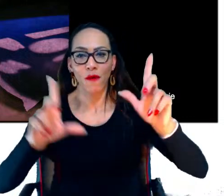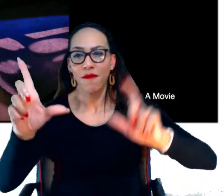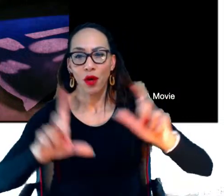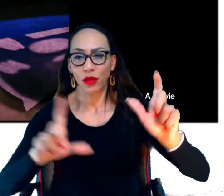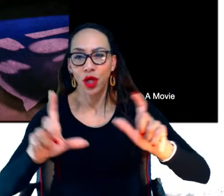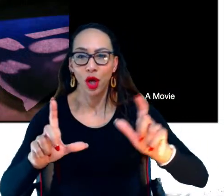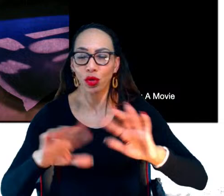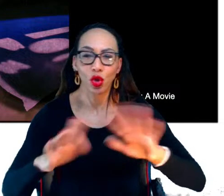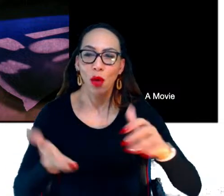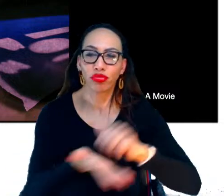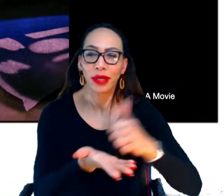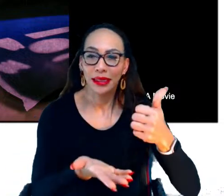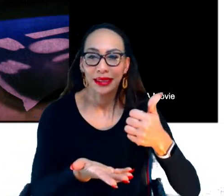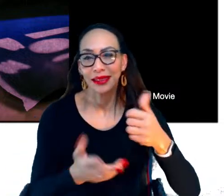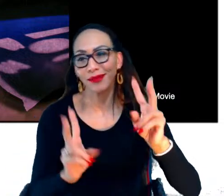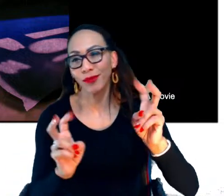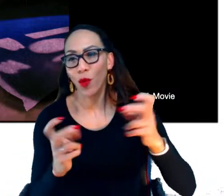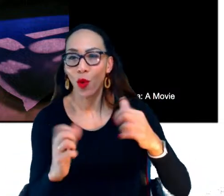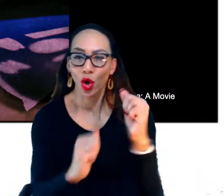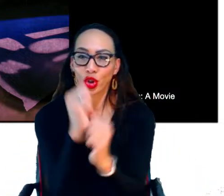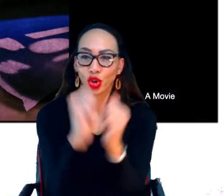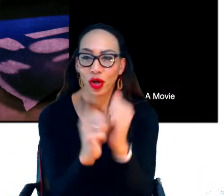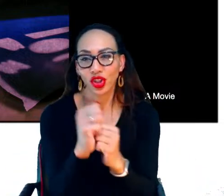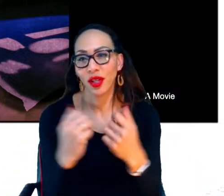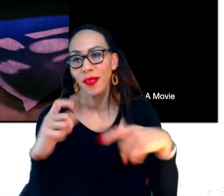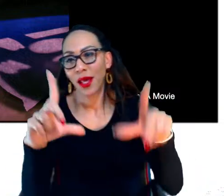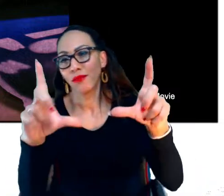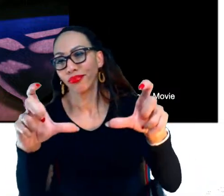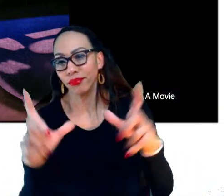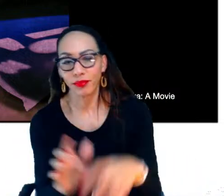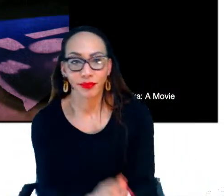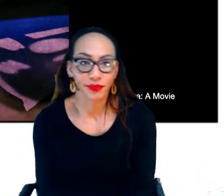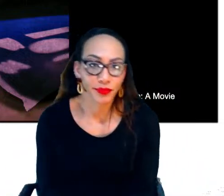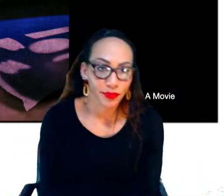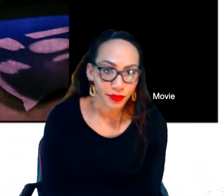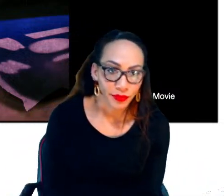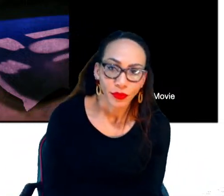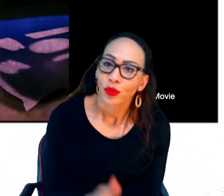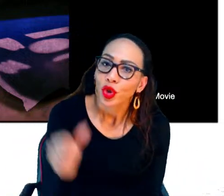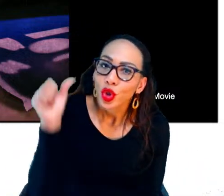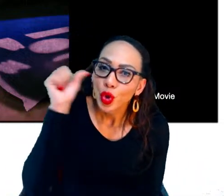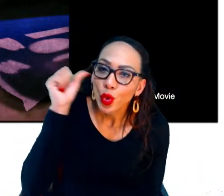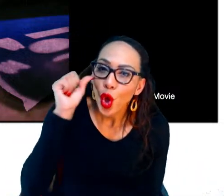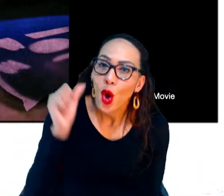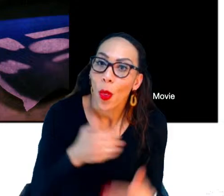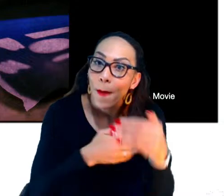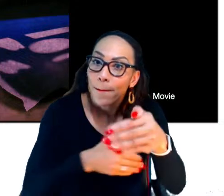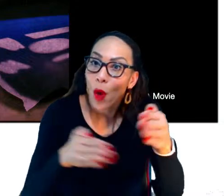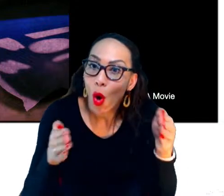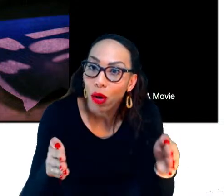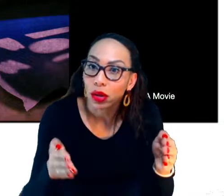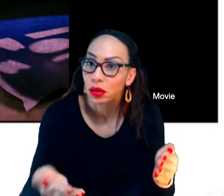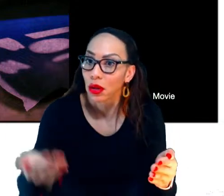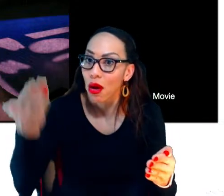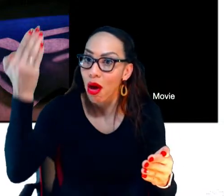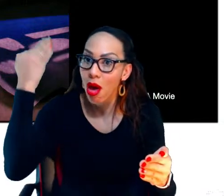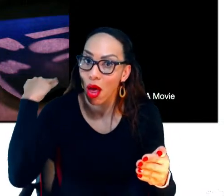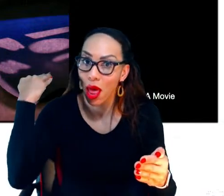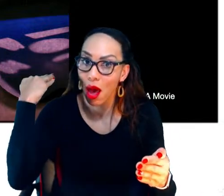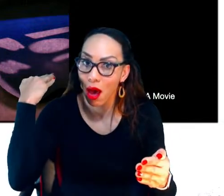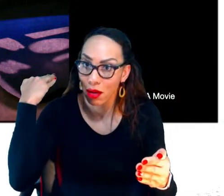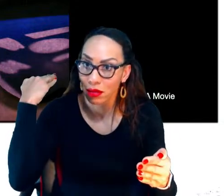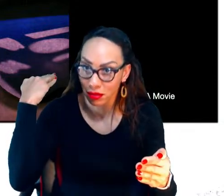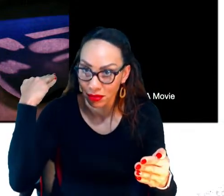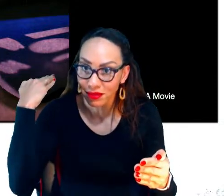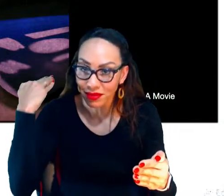been, again, all the same materials that you saw in that box beforehand, and it's been lit with just things I've got at hand, which are